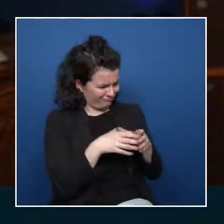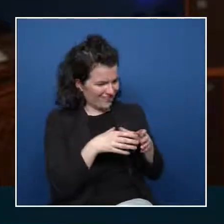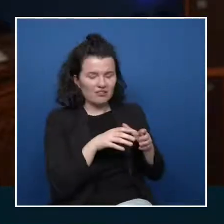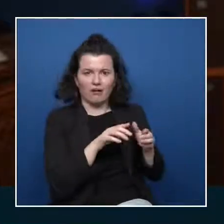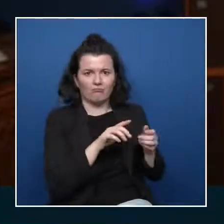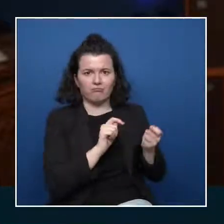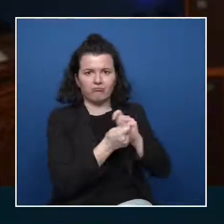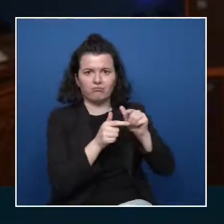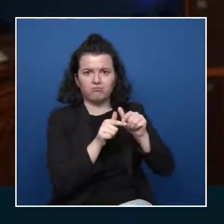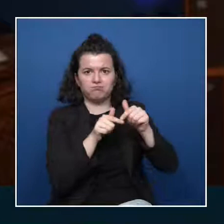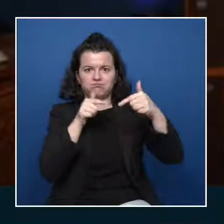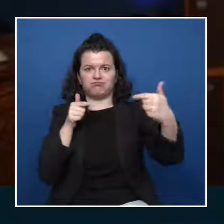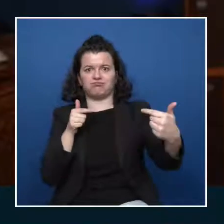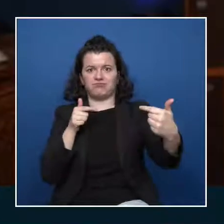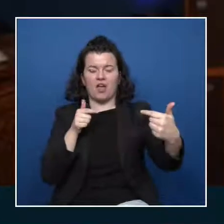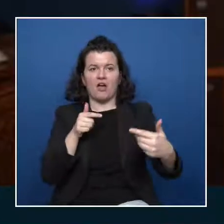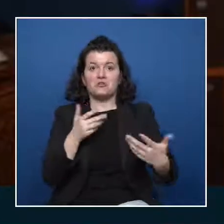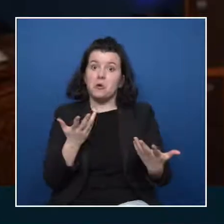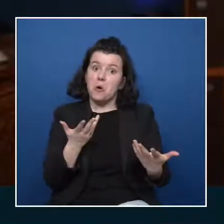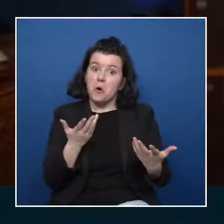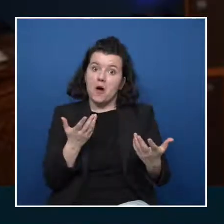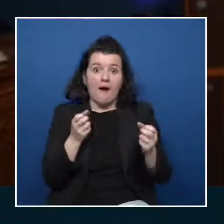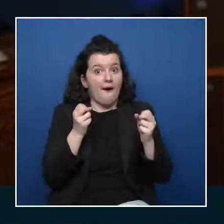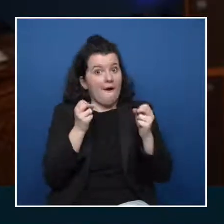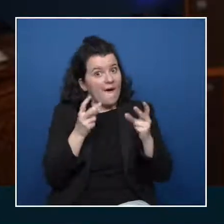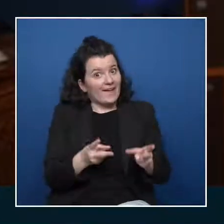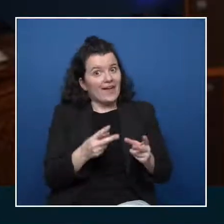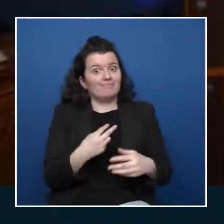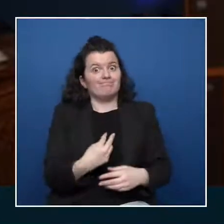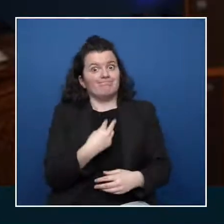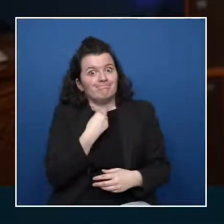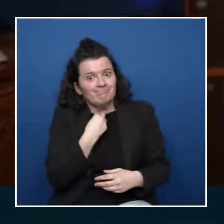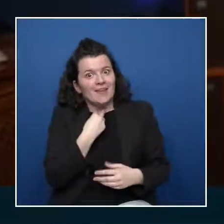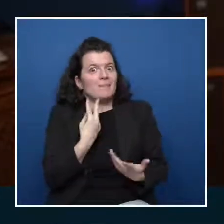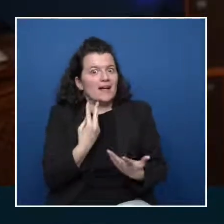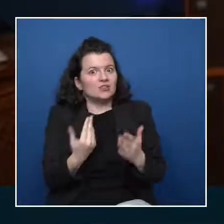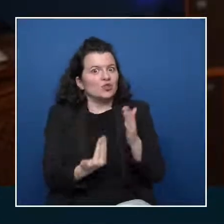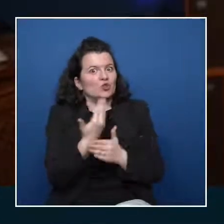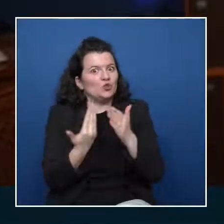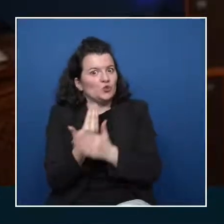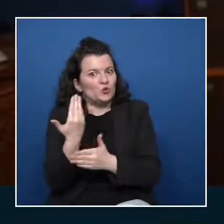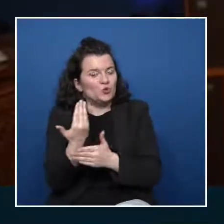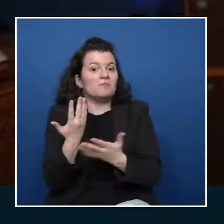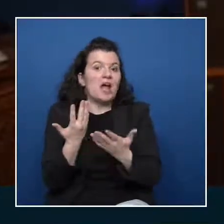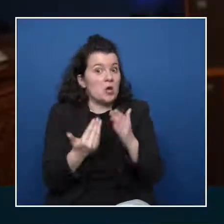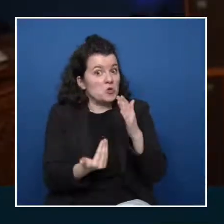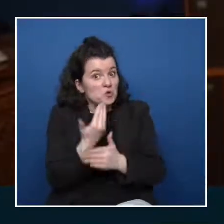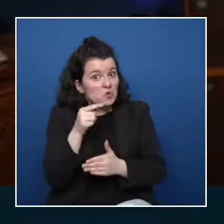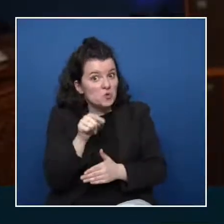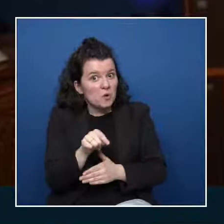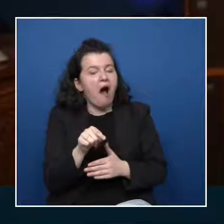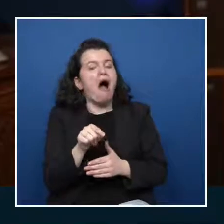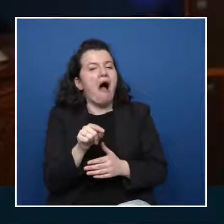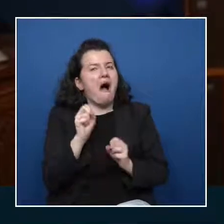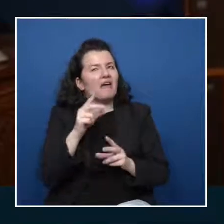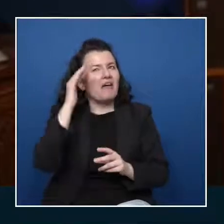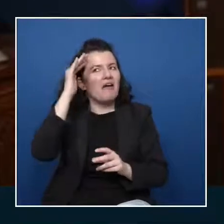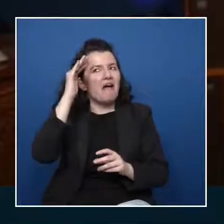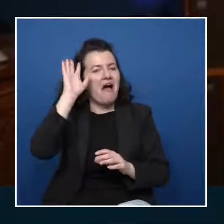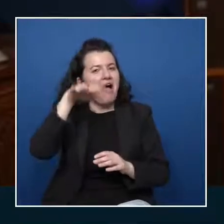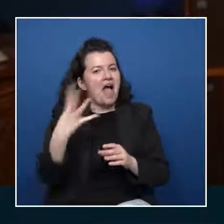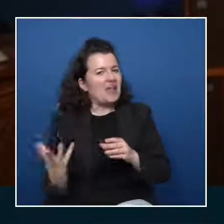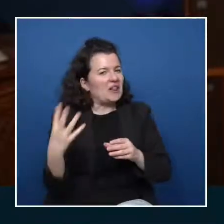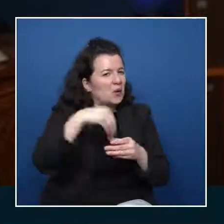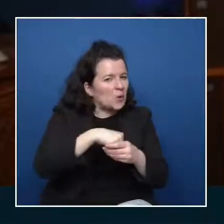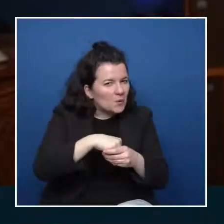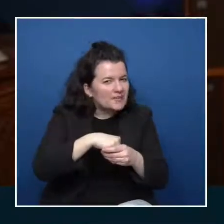opportunity to create something new, something that is more inclusive and more accessible for everyone. And I want to give a real shout out